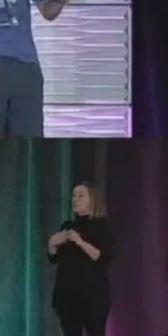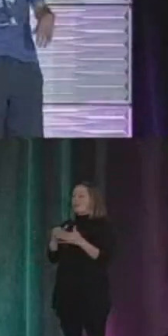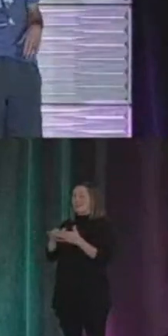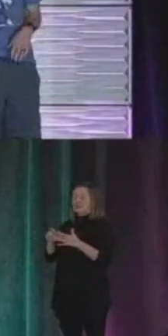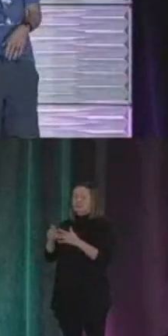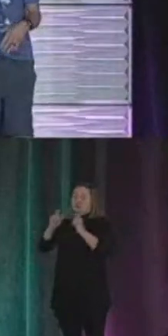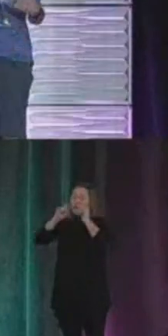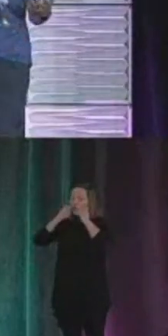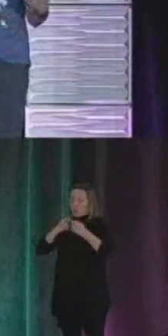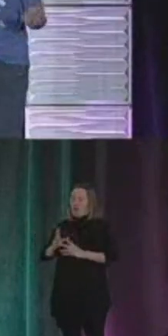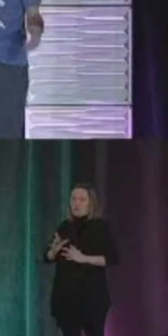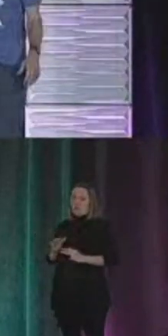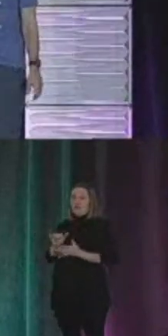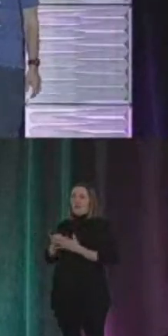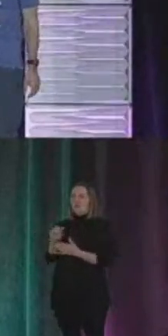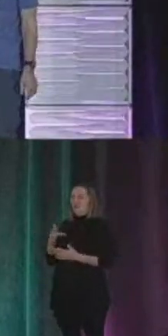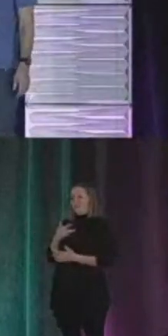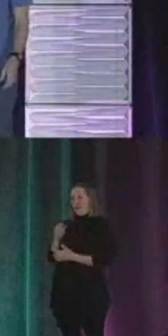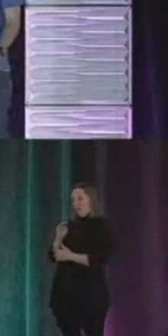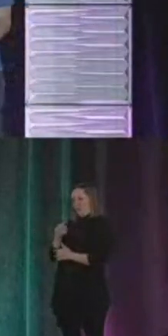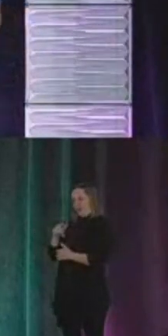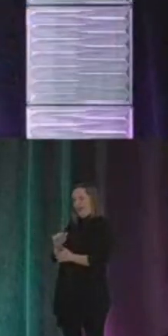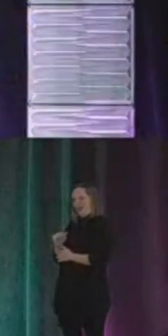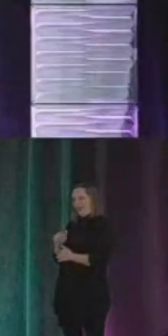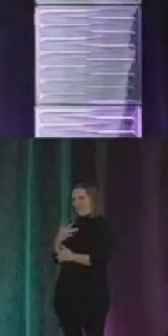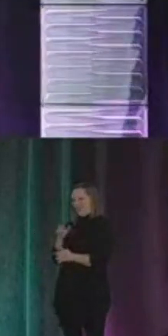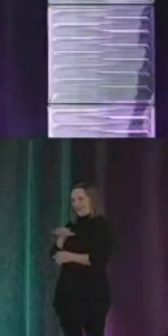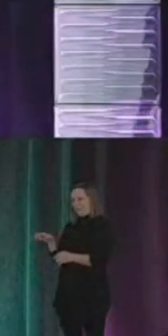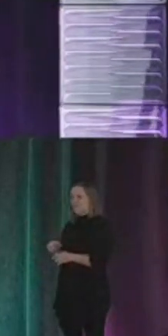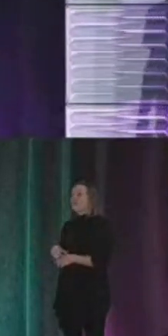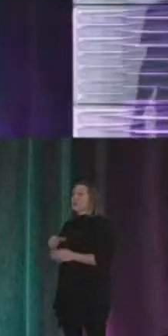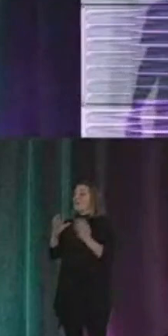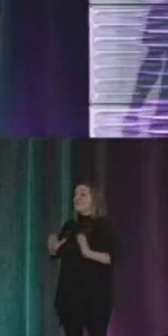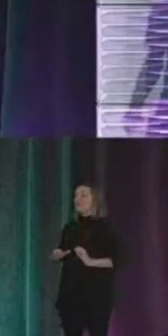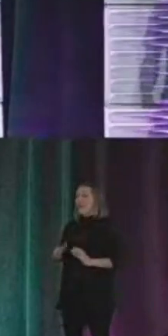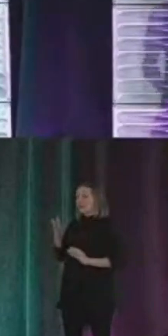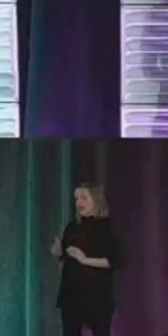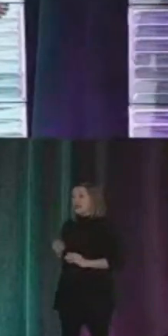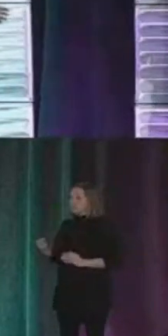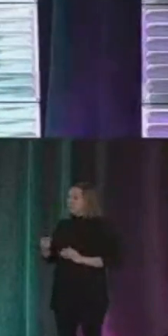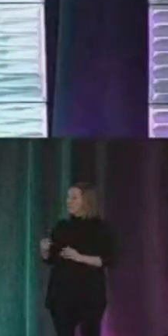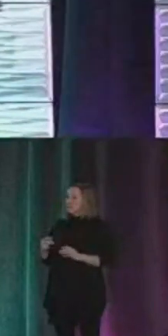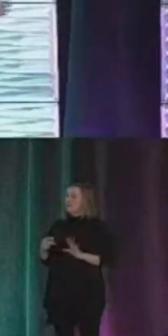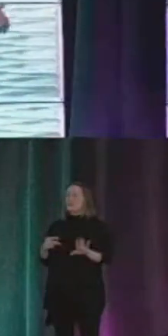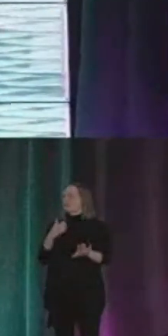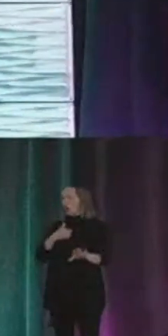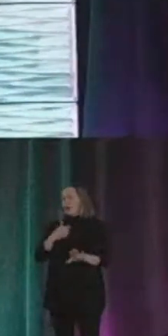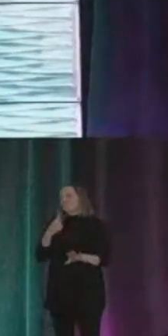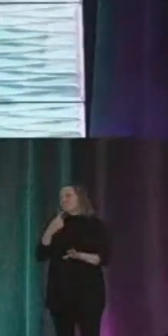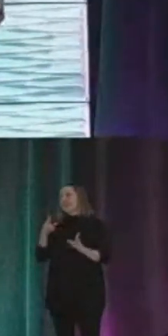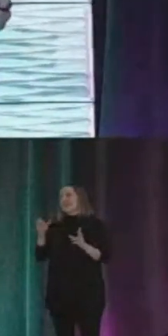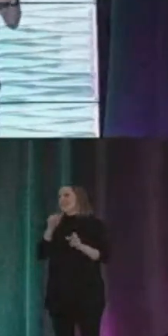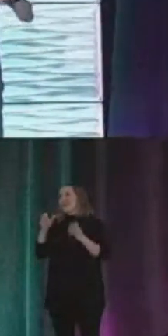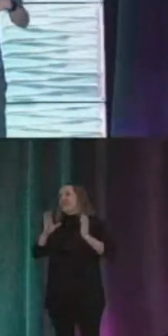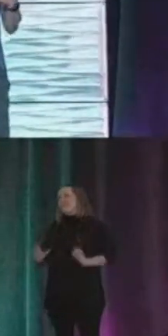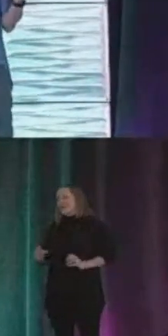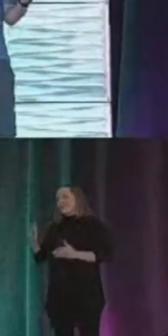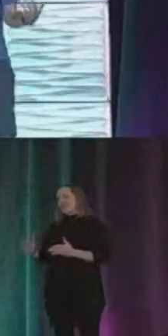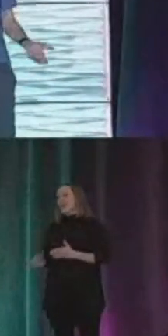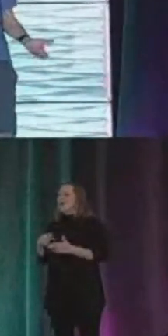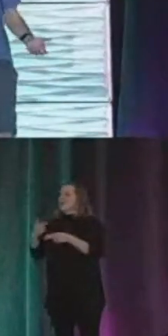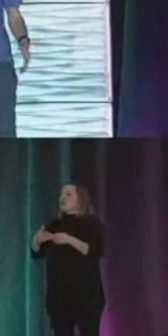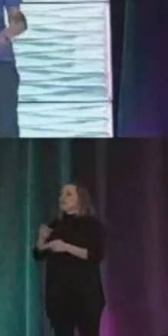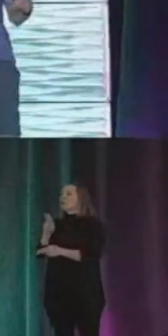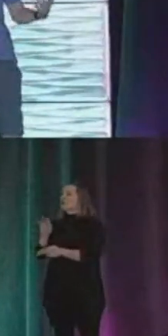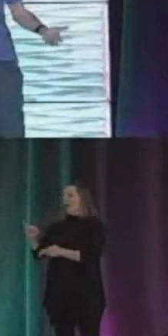cool. That's what gives you the MPA feel. On the client side, sorry, I shouldn't say client side. This is actually, I call this